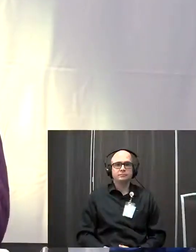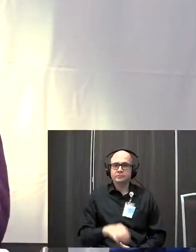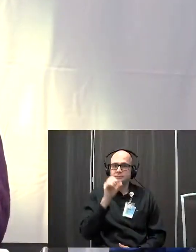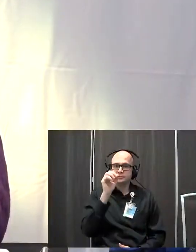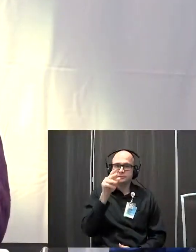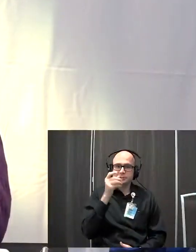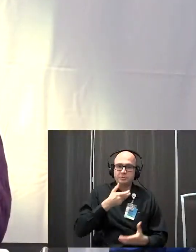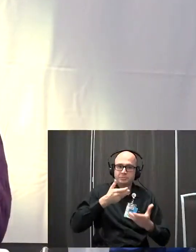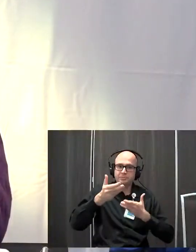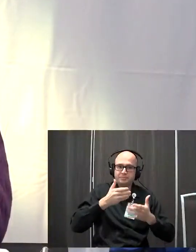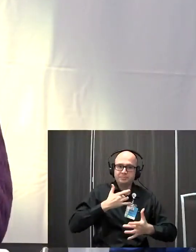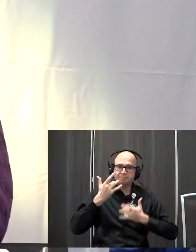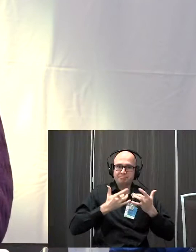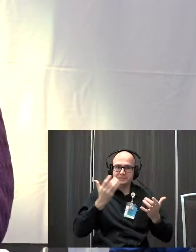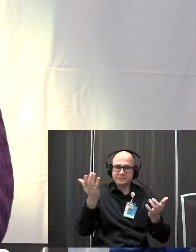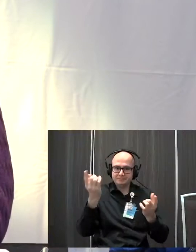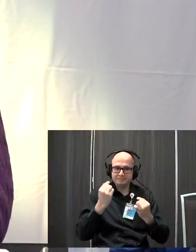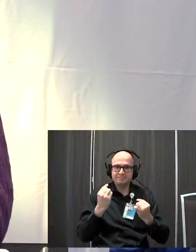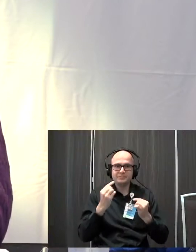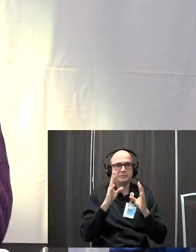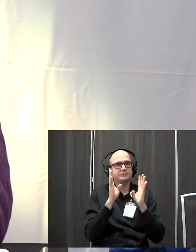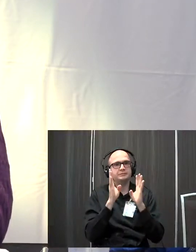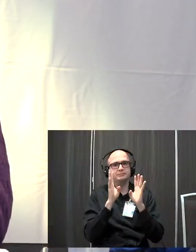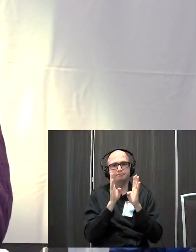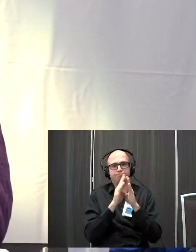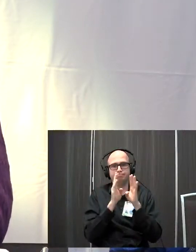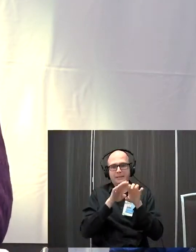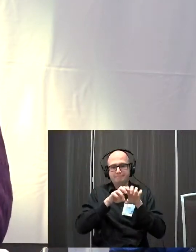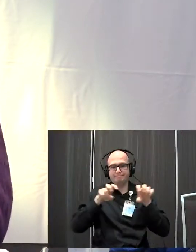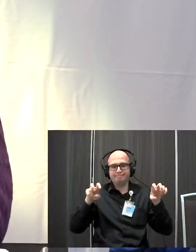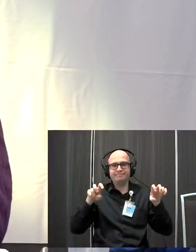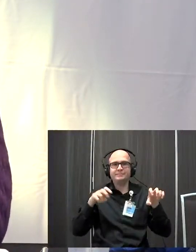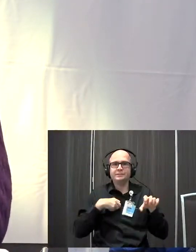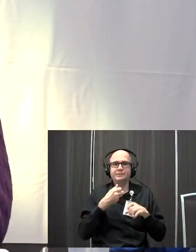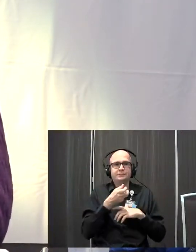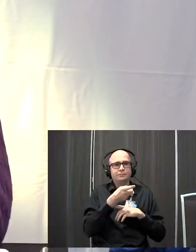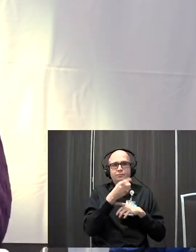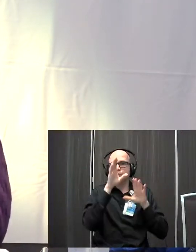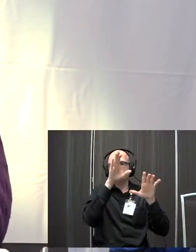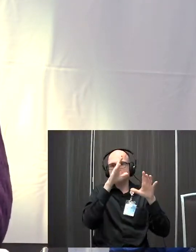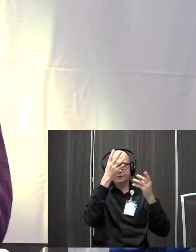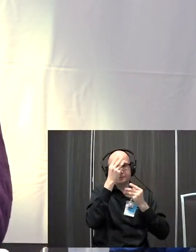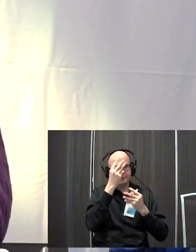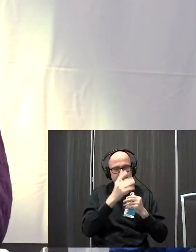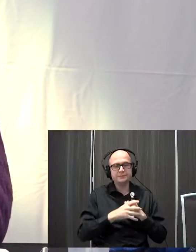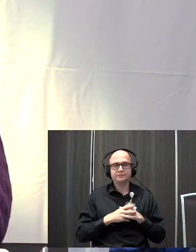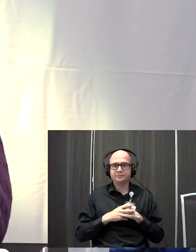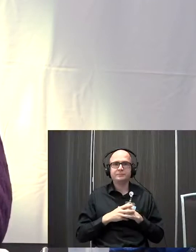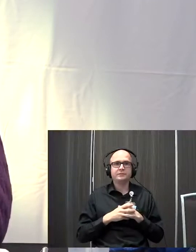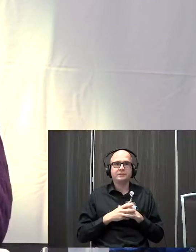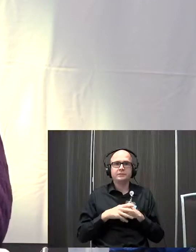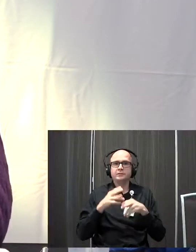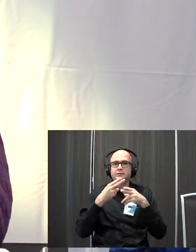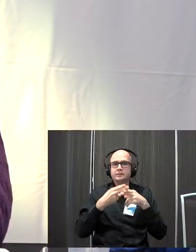All right, welcome back. We're really excited to have you have this panel. I'm super pumped because we have some really great information. And so the